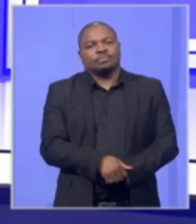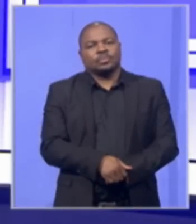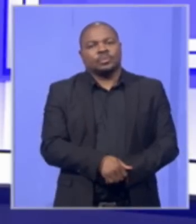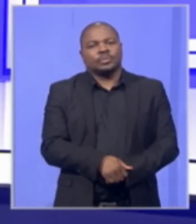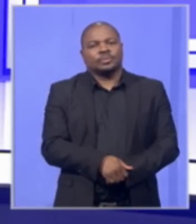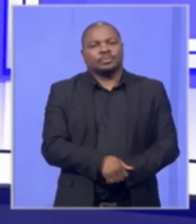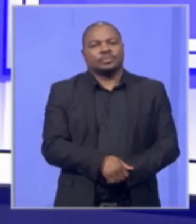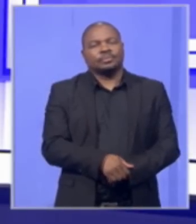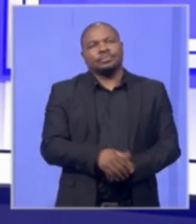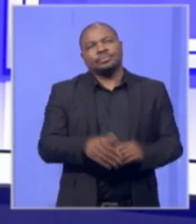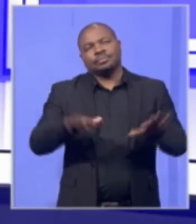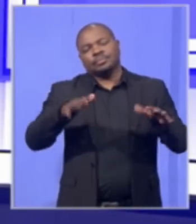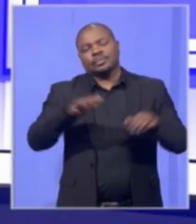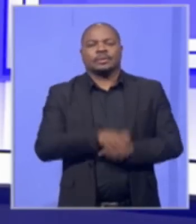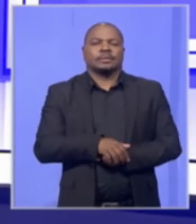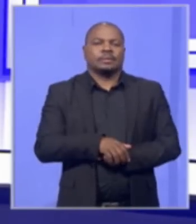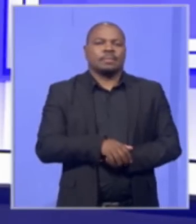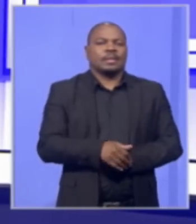Bokanaka badiri ba le